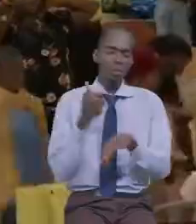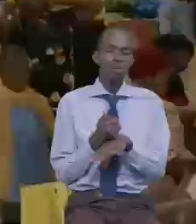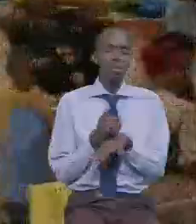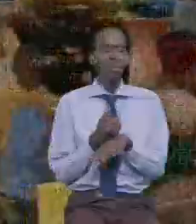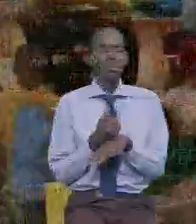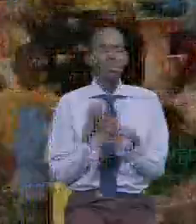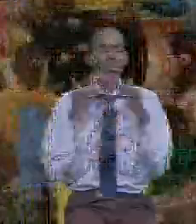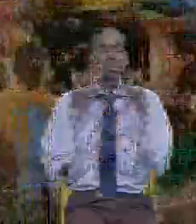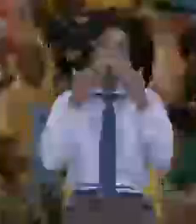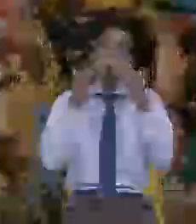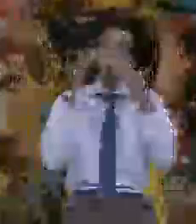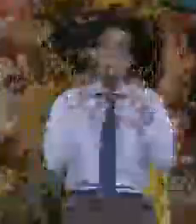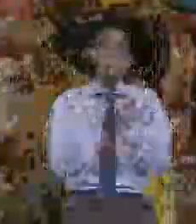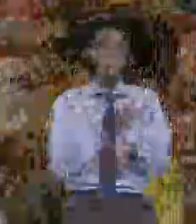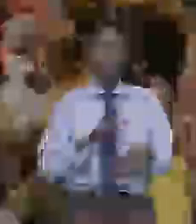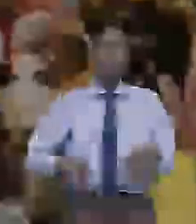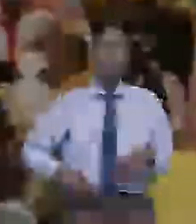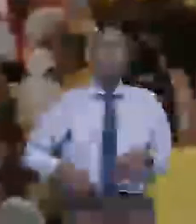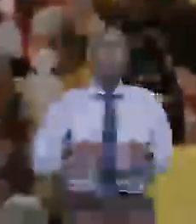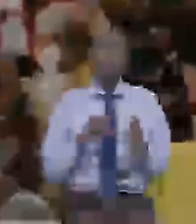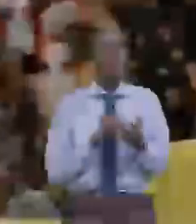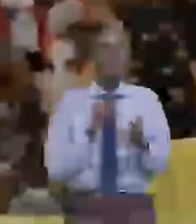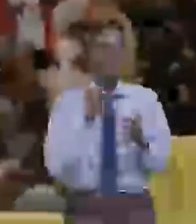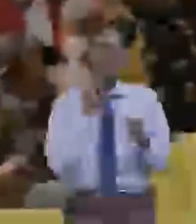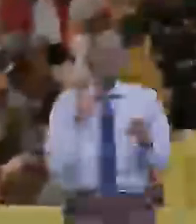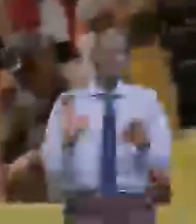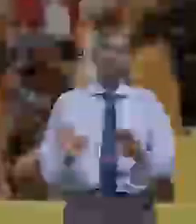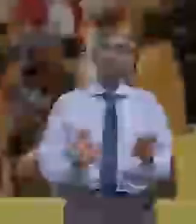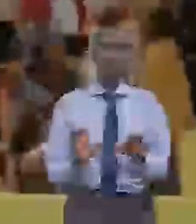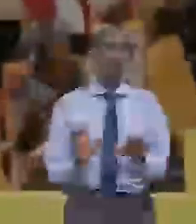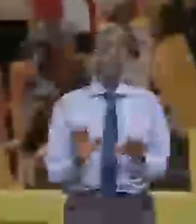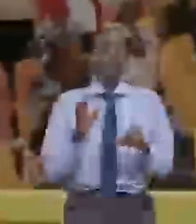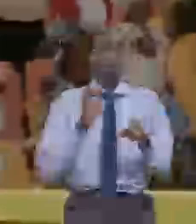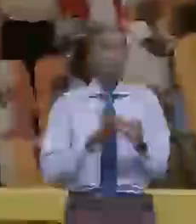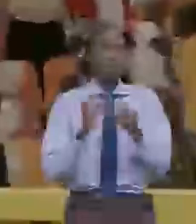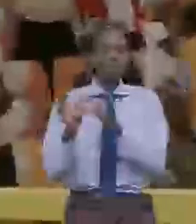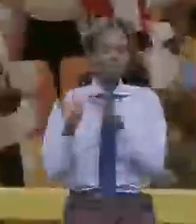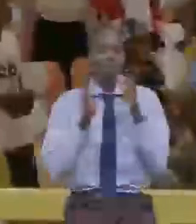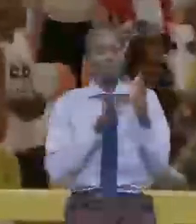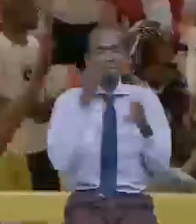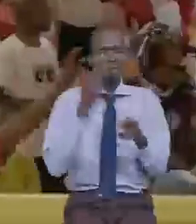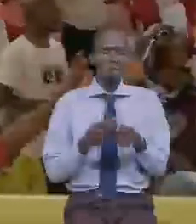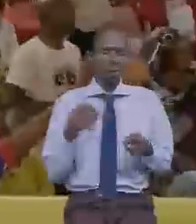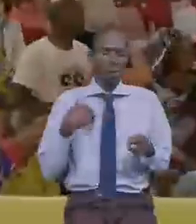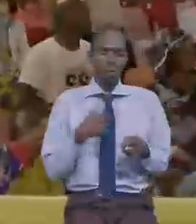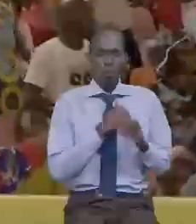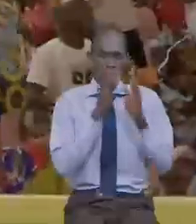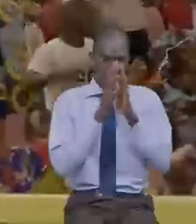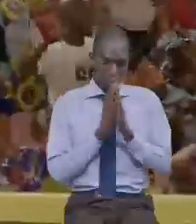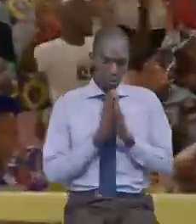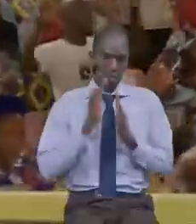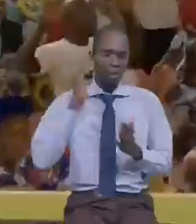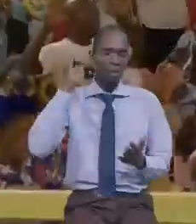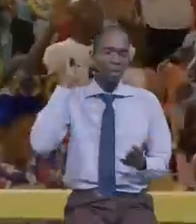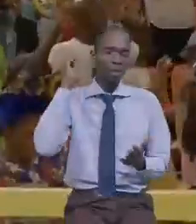Thank you, Lord. It is done. In Jesus' name we